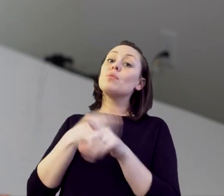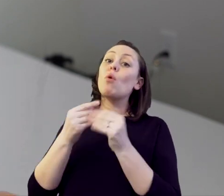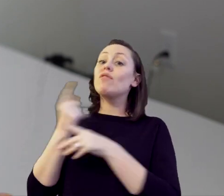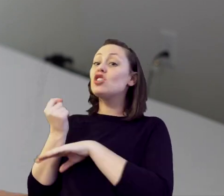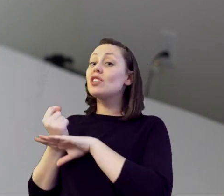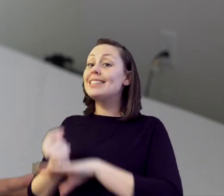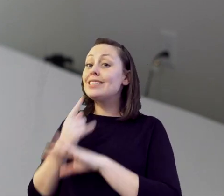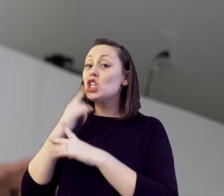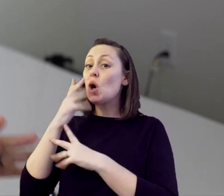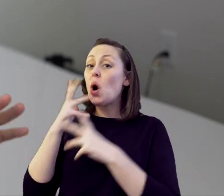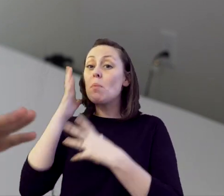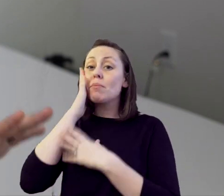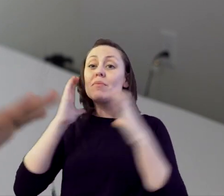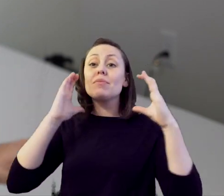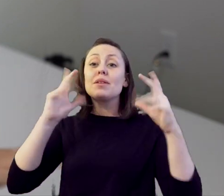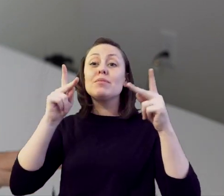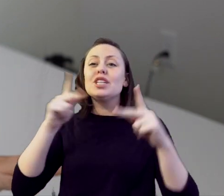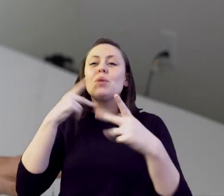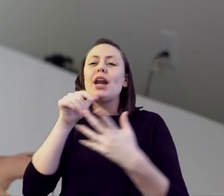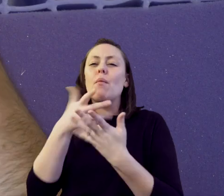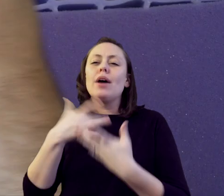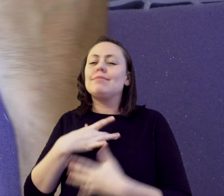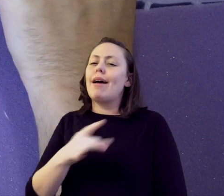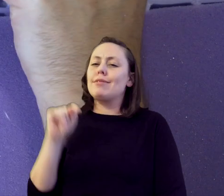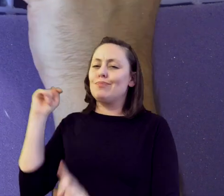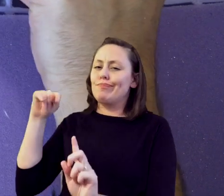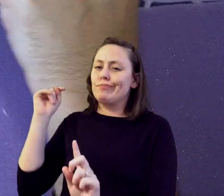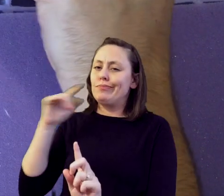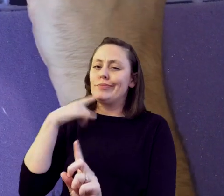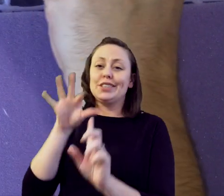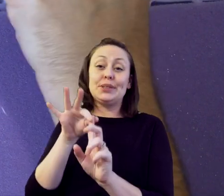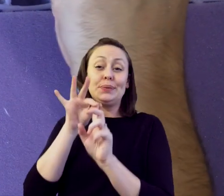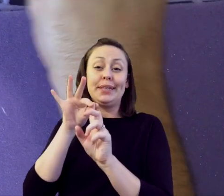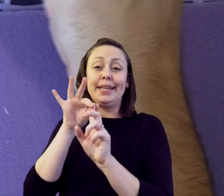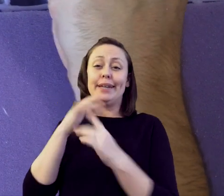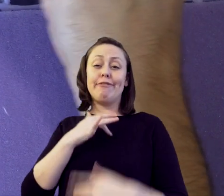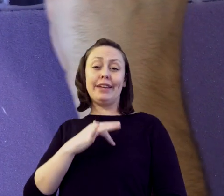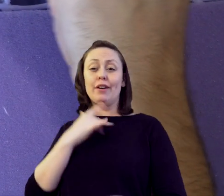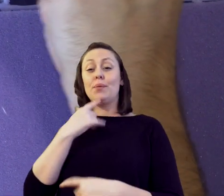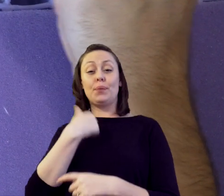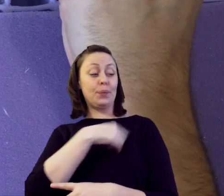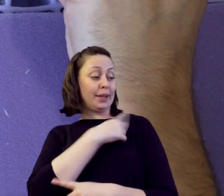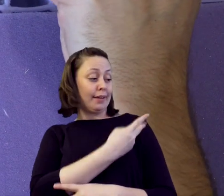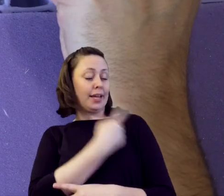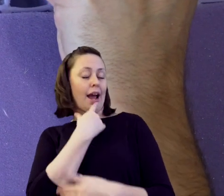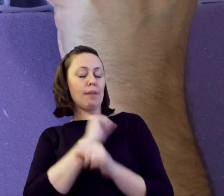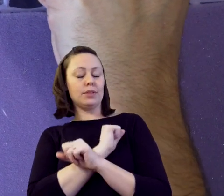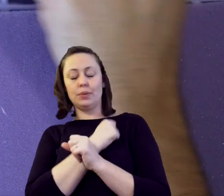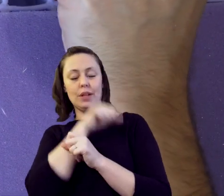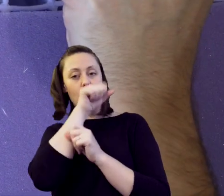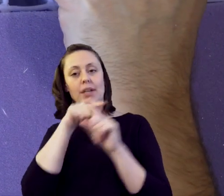traditional mattress kind of person, you might not like this one. It is a very unique feeling. We absolutely loved it, but it's not